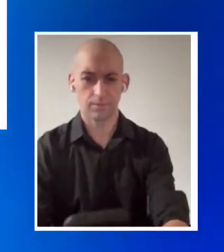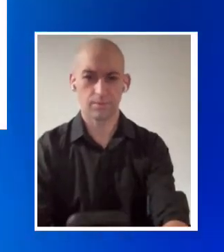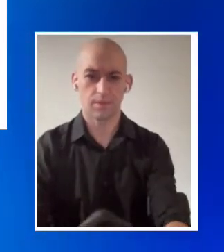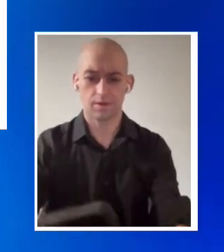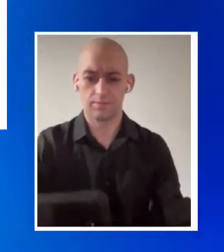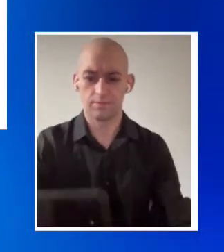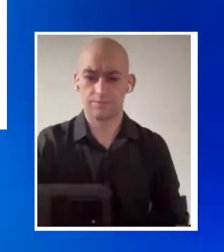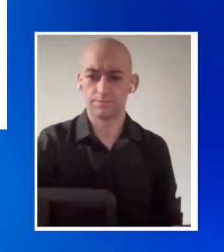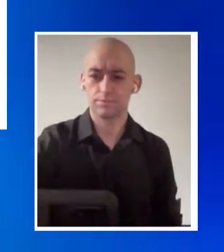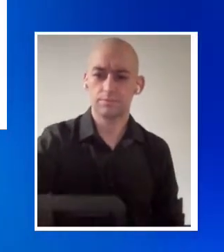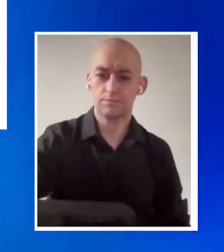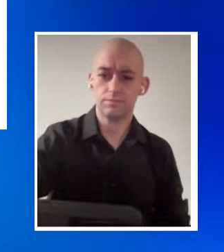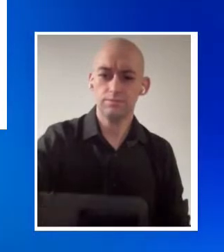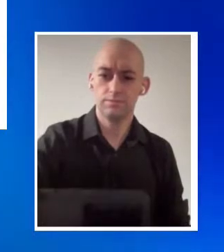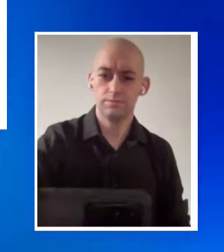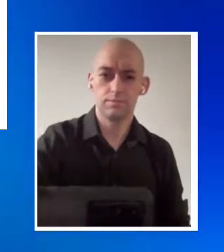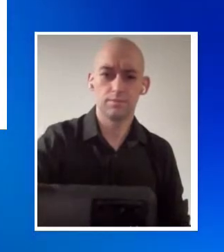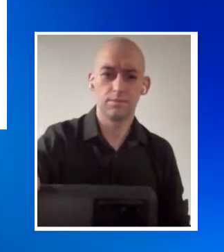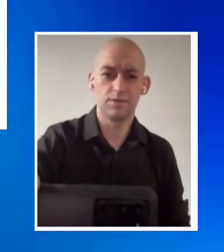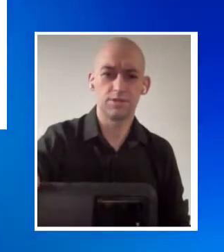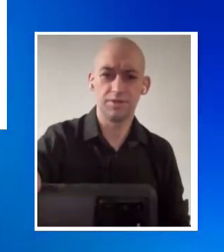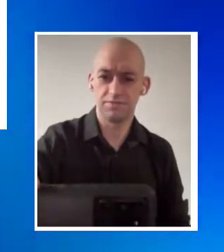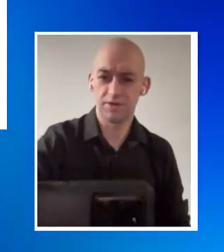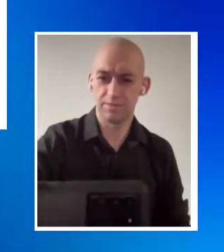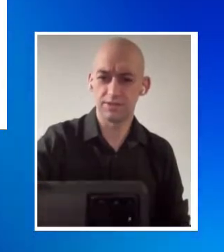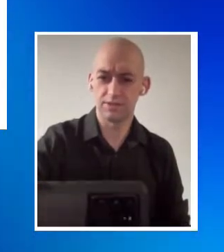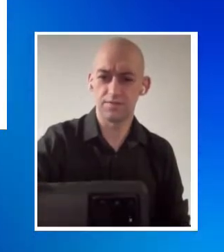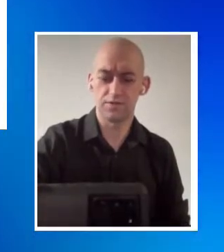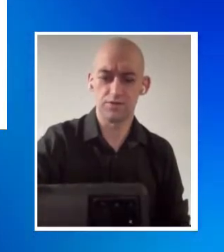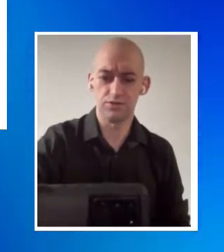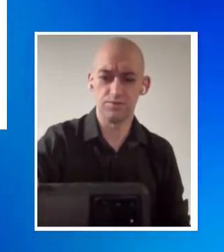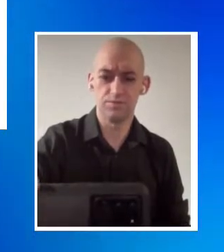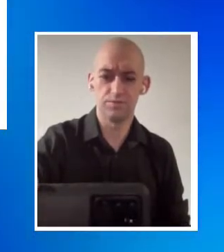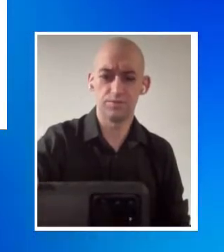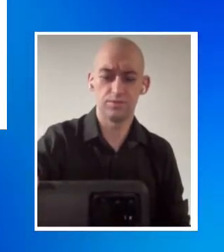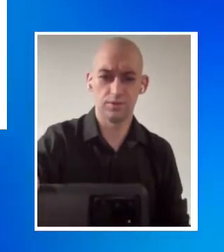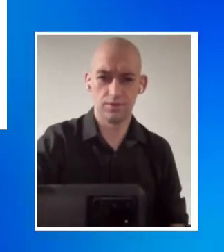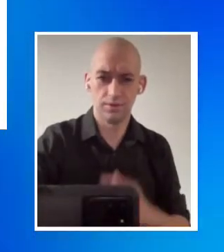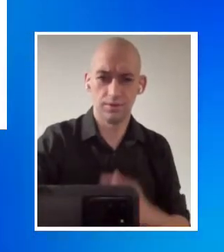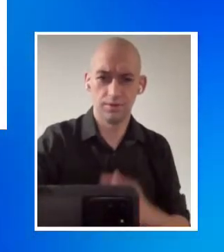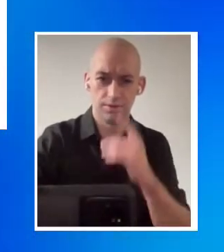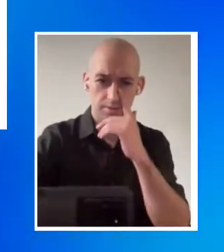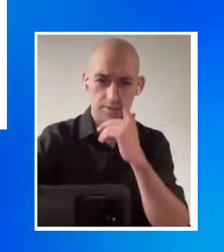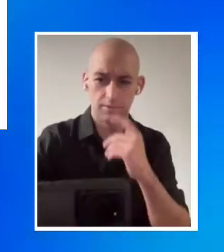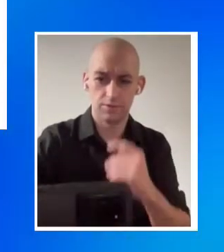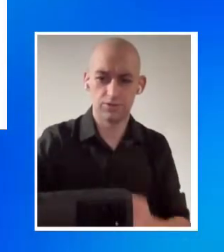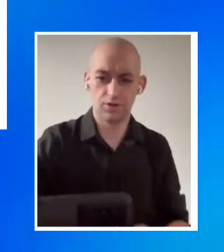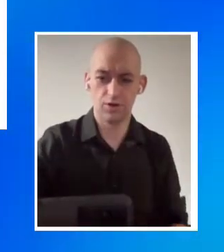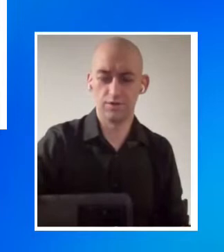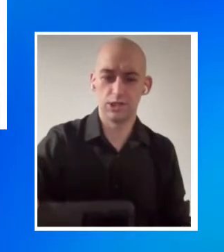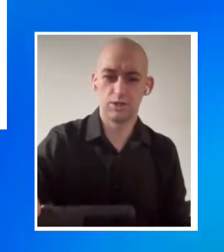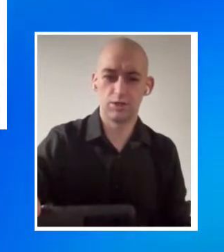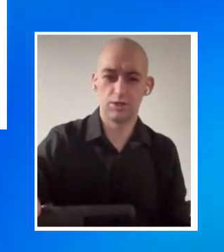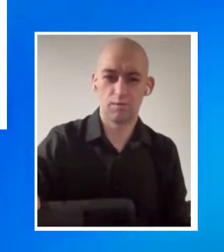So Maria, if you email that to me too, I'll have it here easy on mine, so that